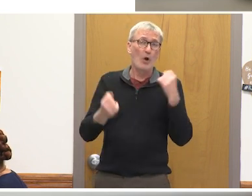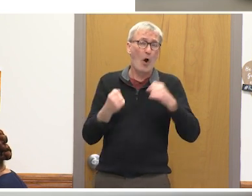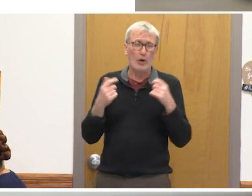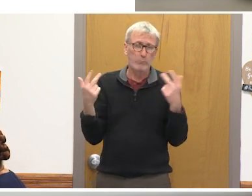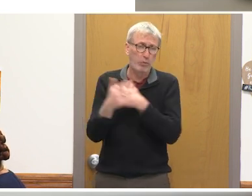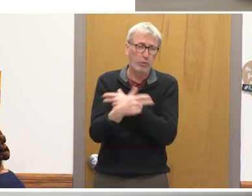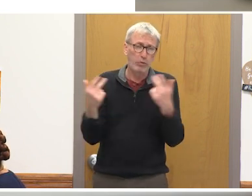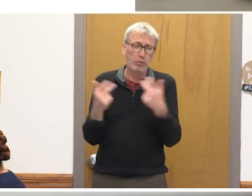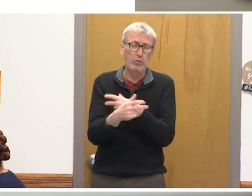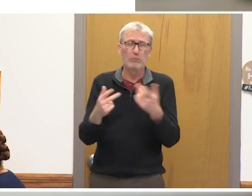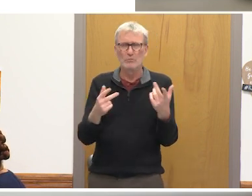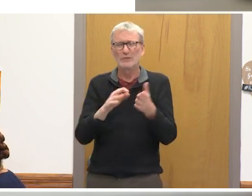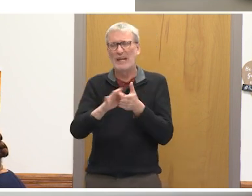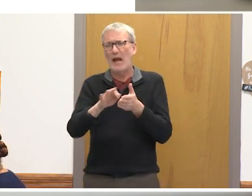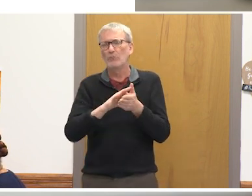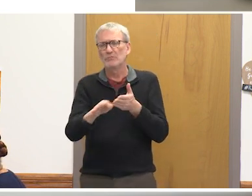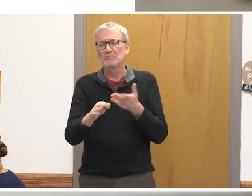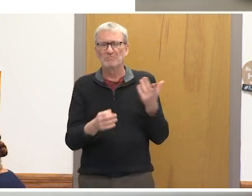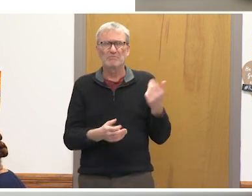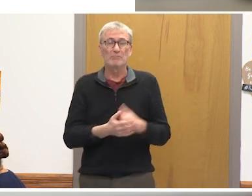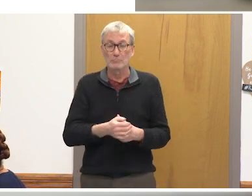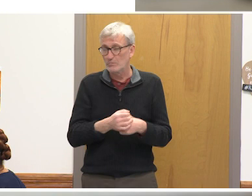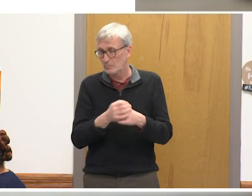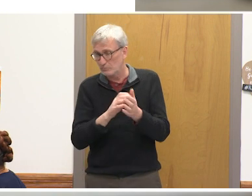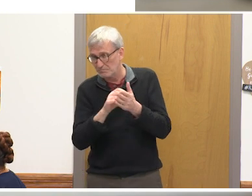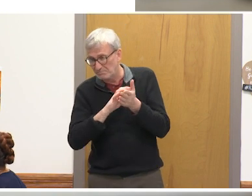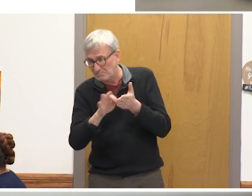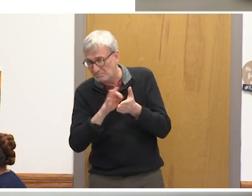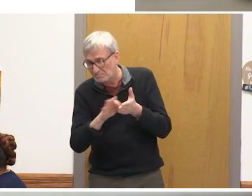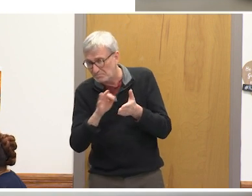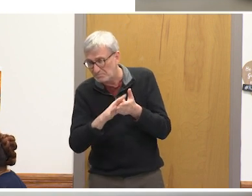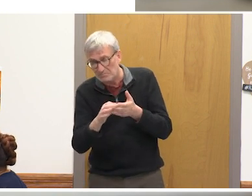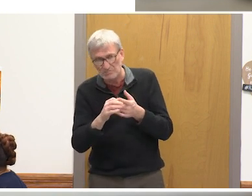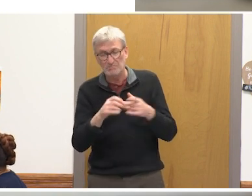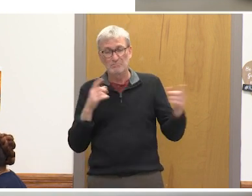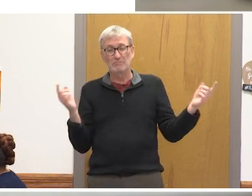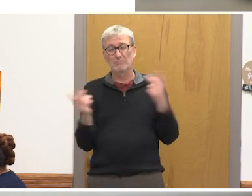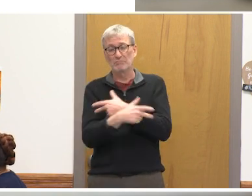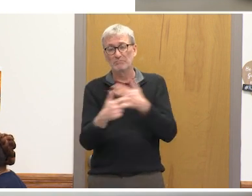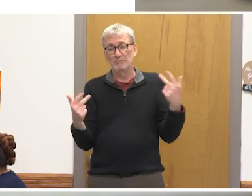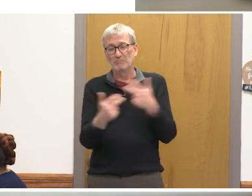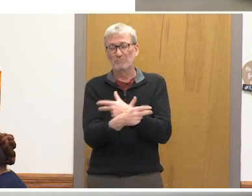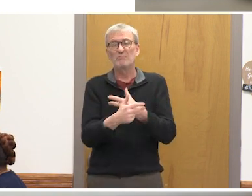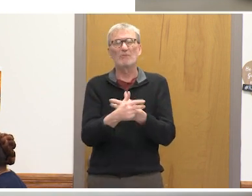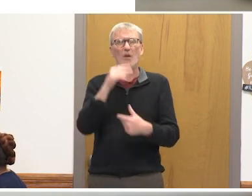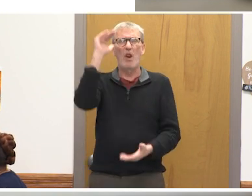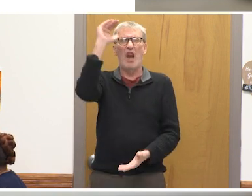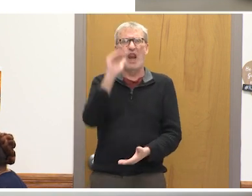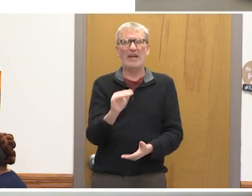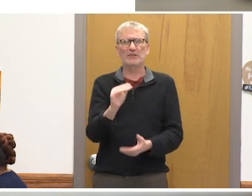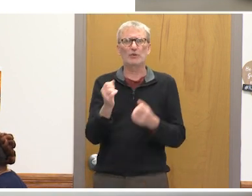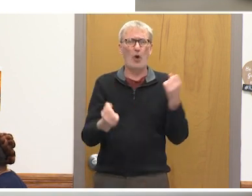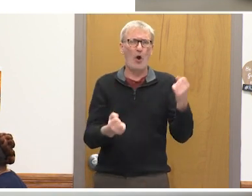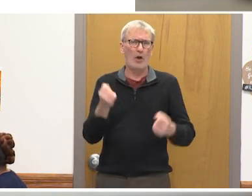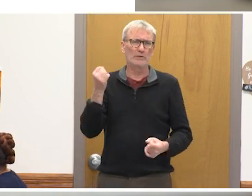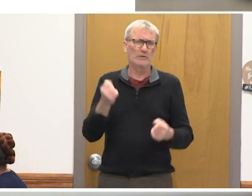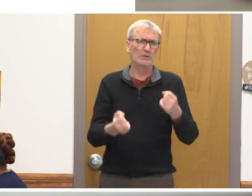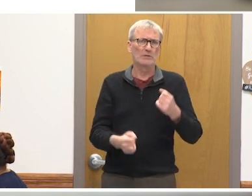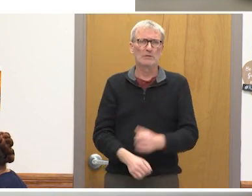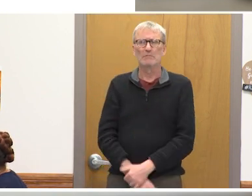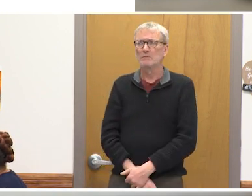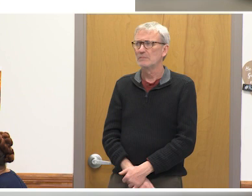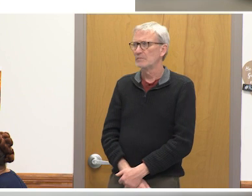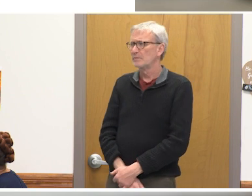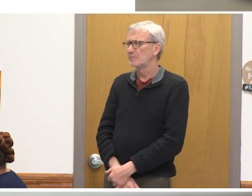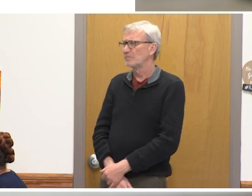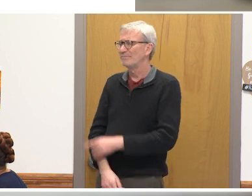sure when we did our analysis, that particular intersection had lower volumes than some of the others throughout the corridor